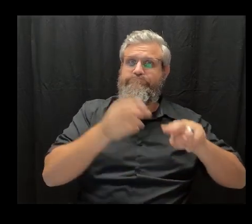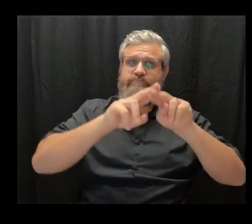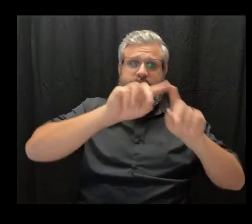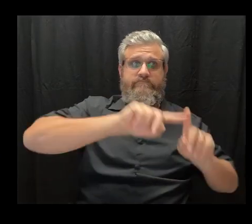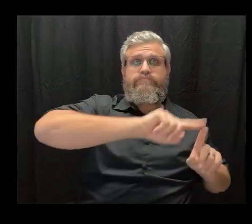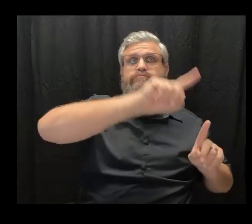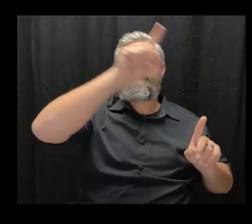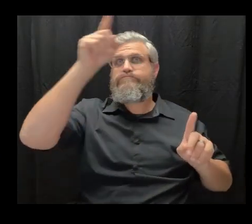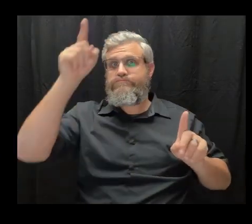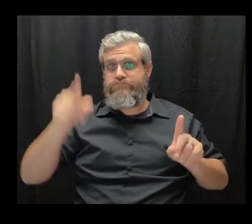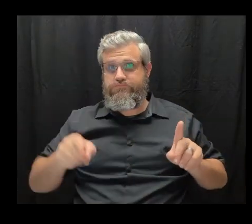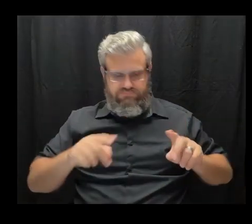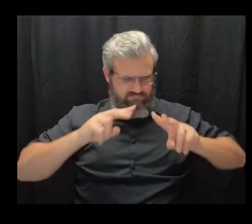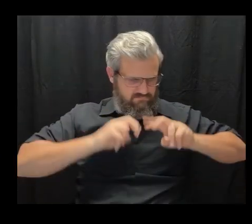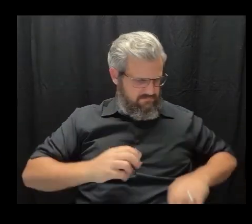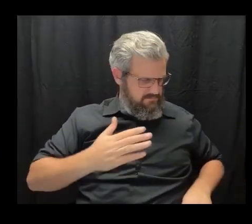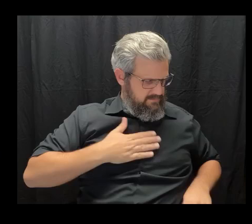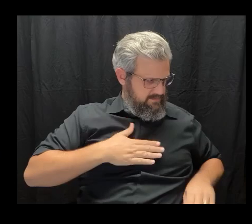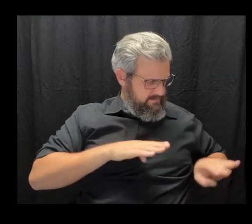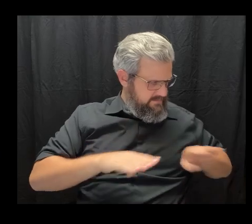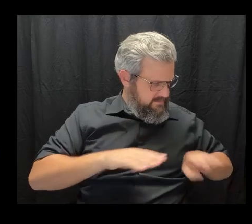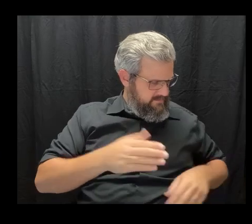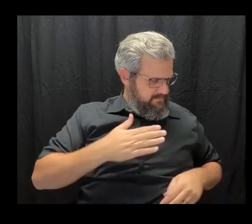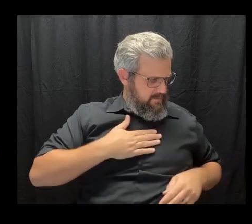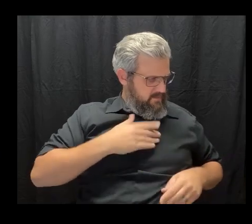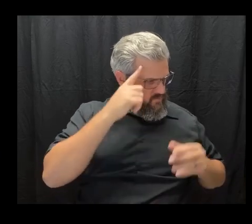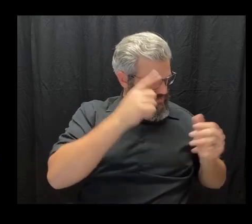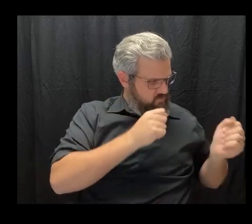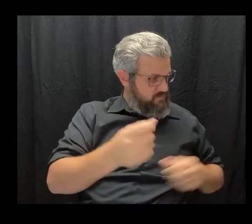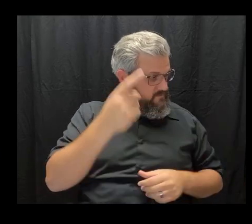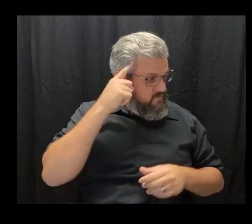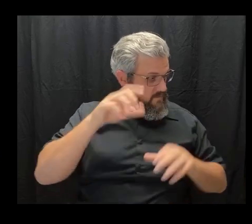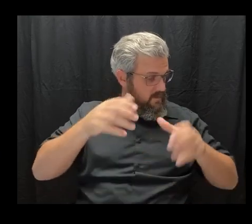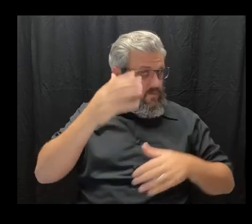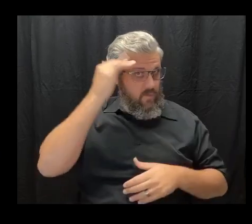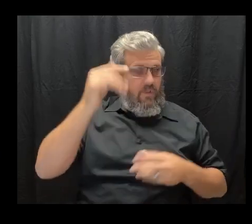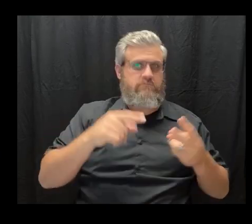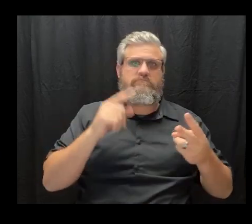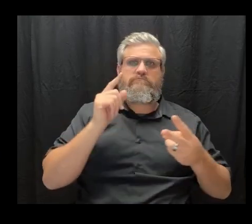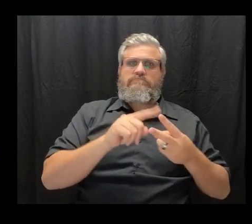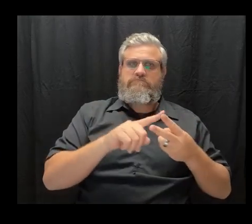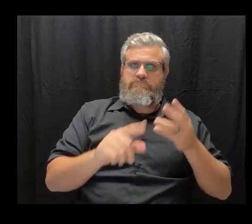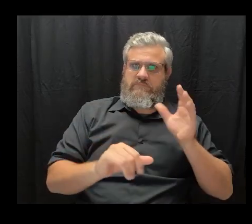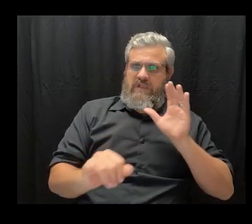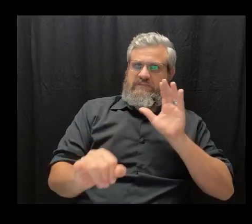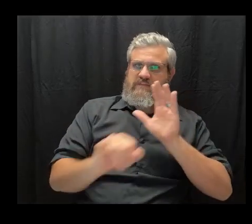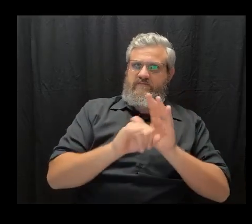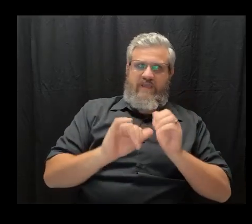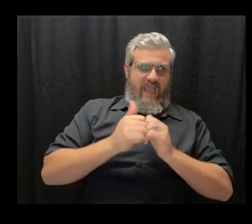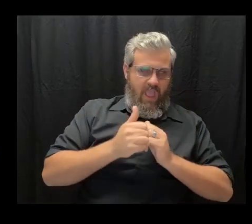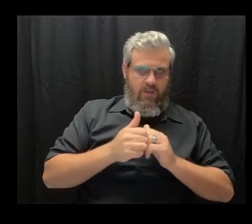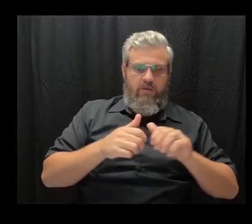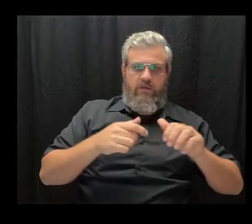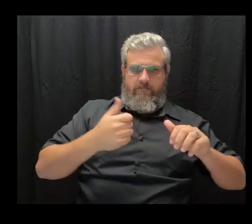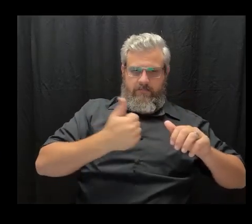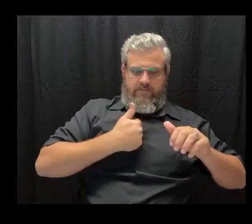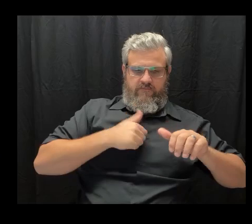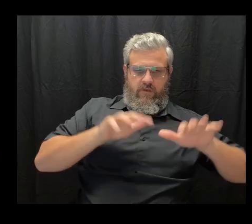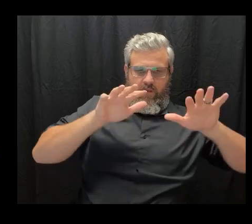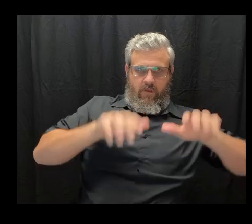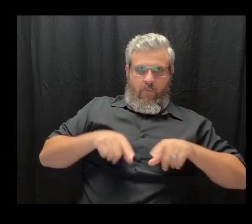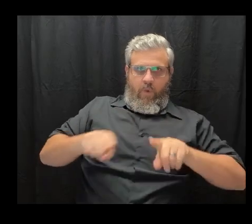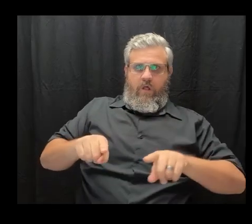preventative strategies so that they may A, identify strategies for remaining calm during student escalation or crisis as